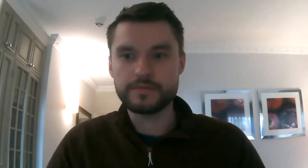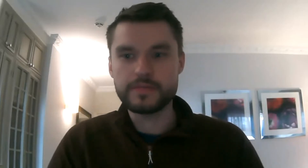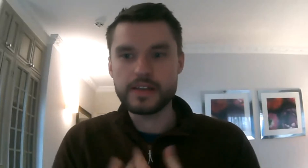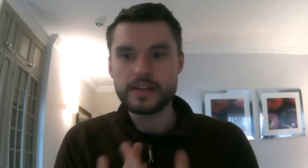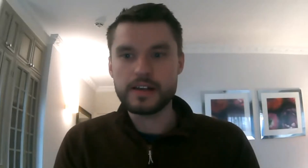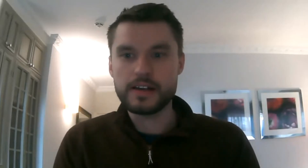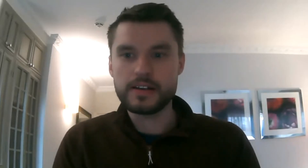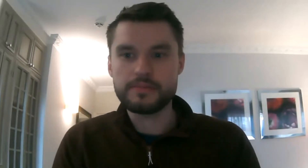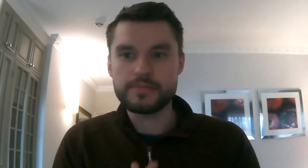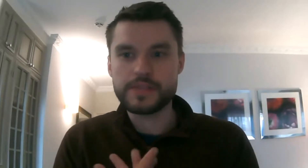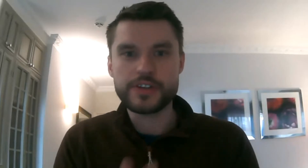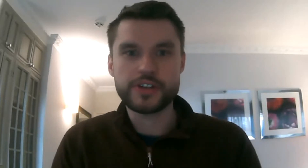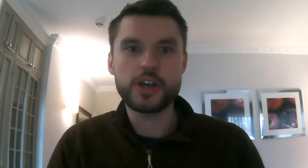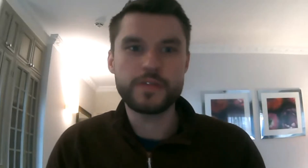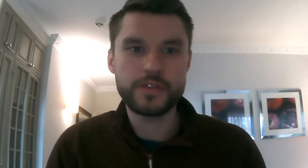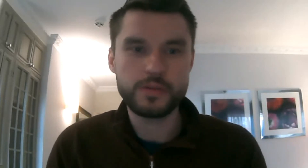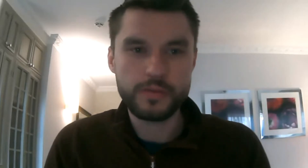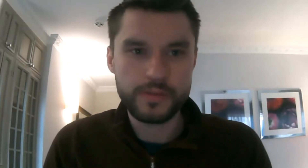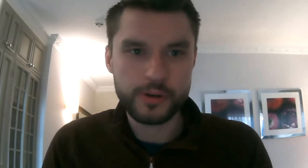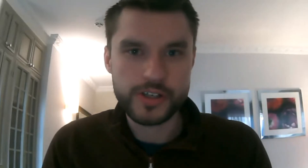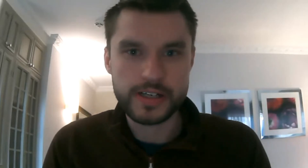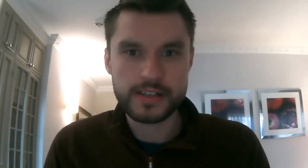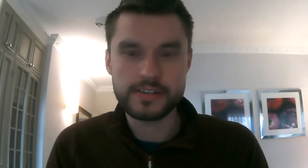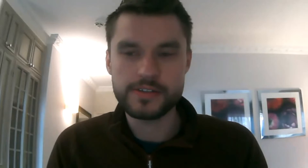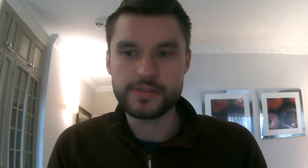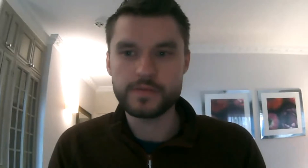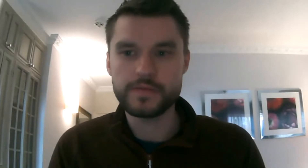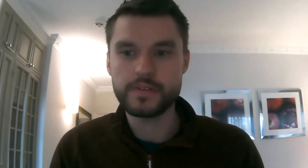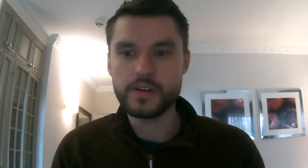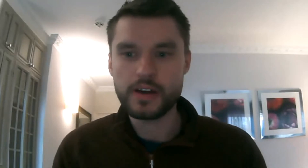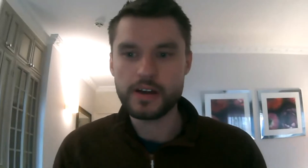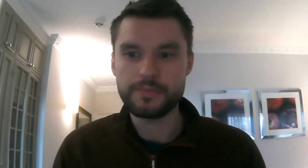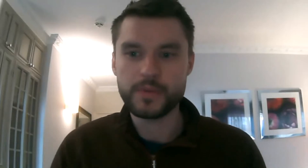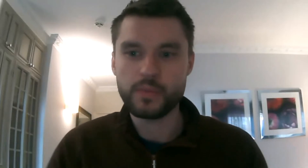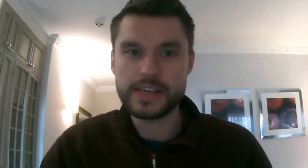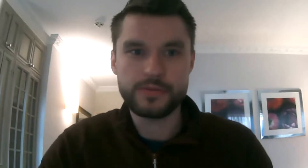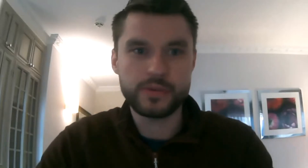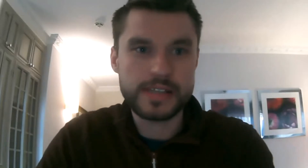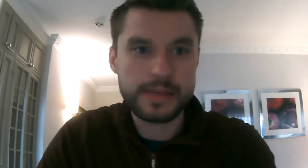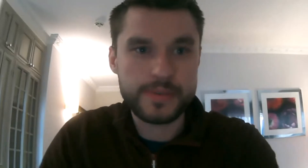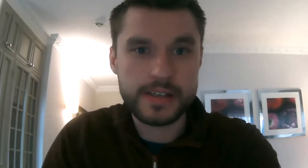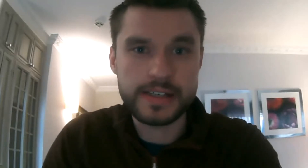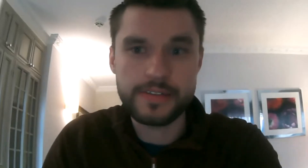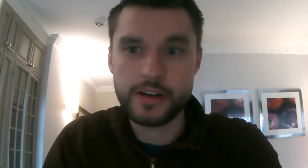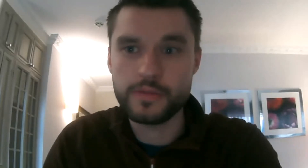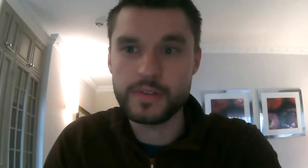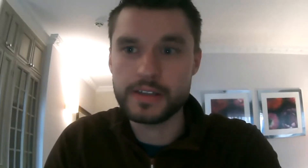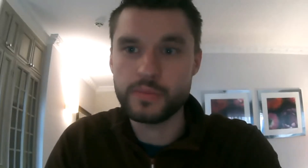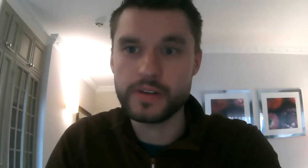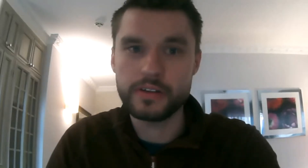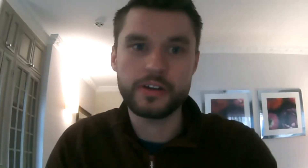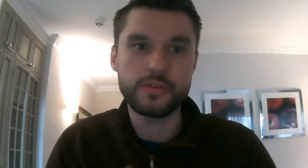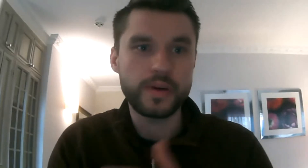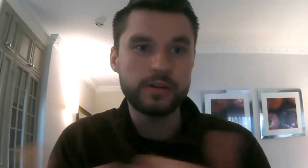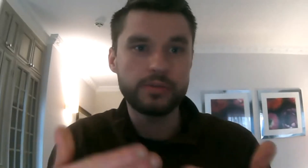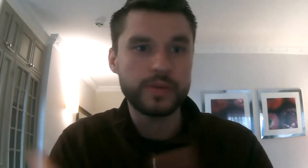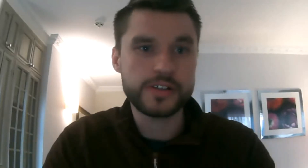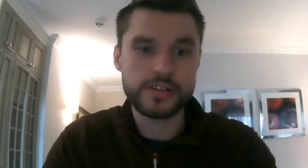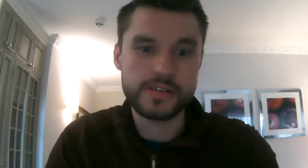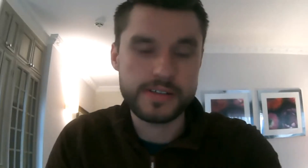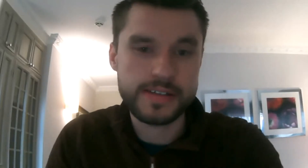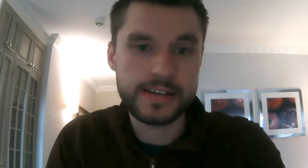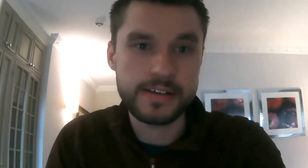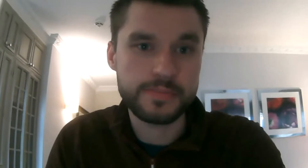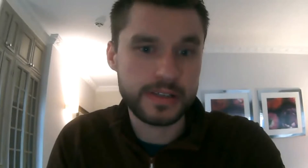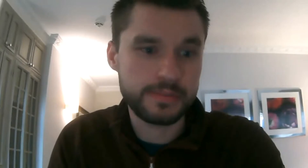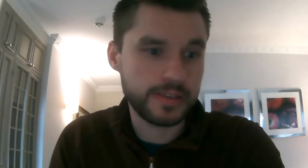of sufficient overview of the project to sort of whet everyone's appetite, and then hopefully we can go where all the